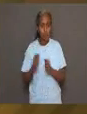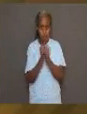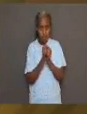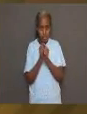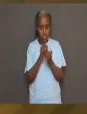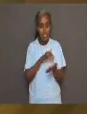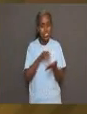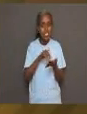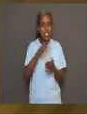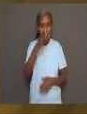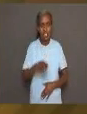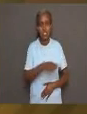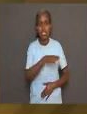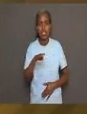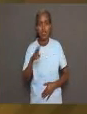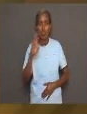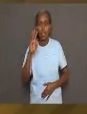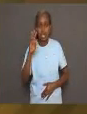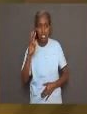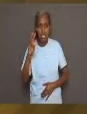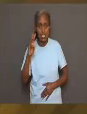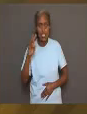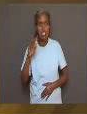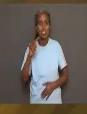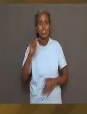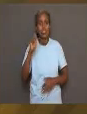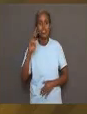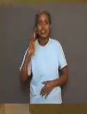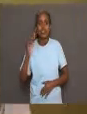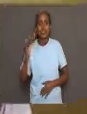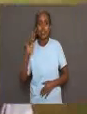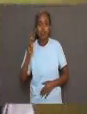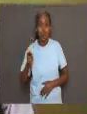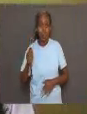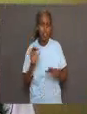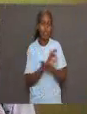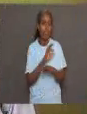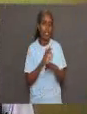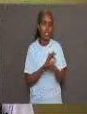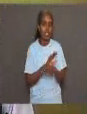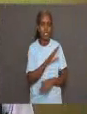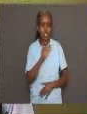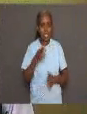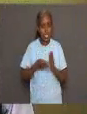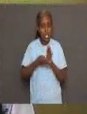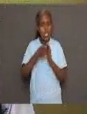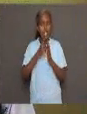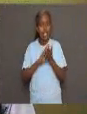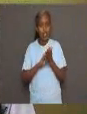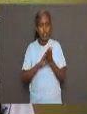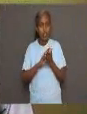the graphs of 6 trigonometric functions and reviewed